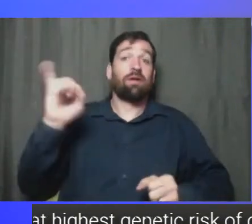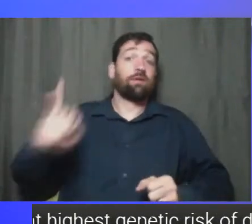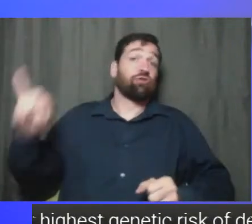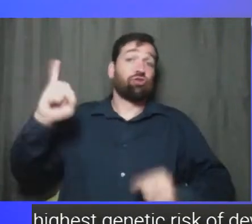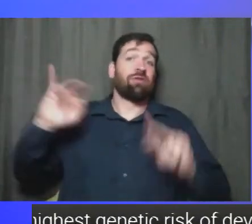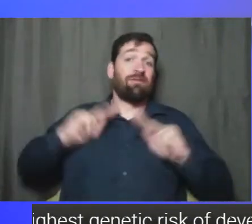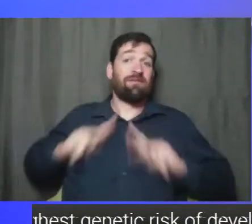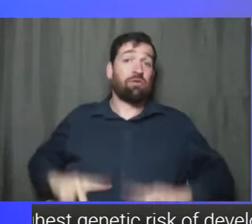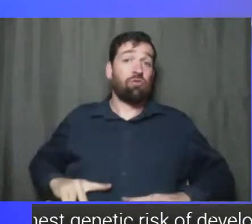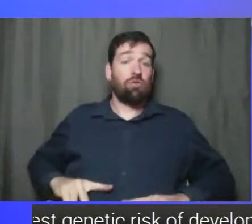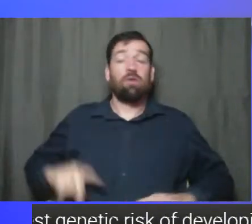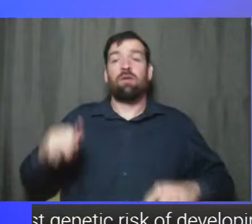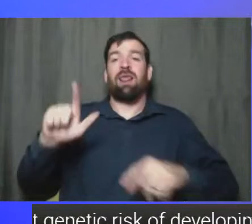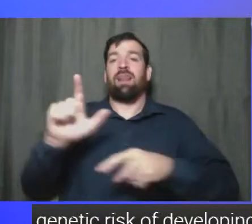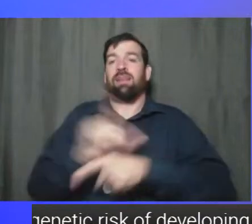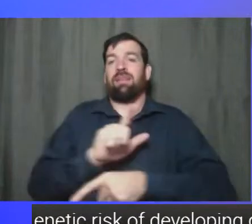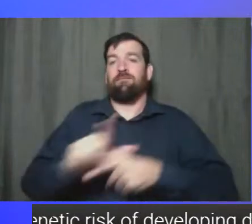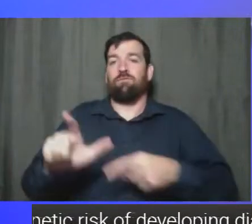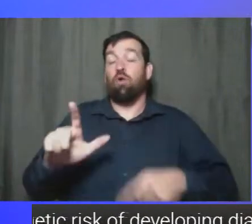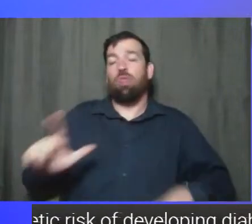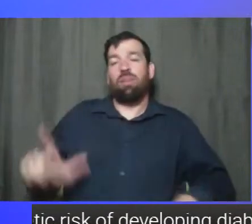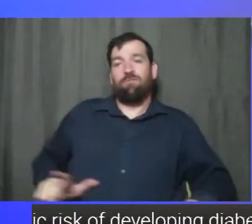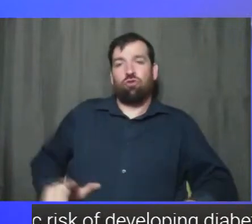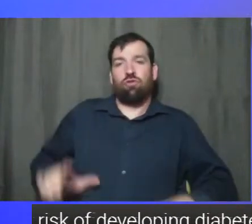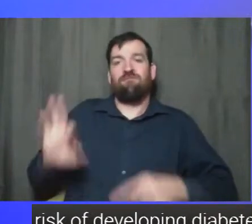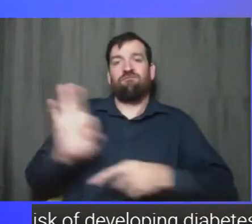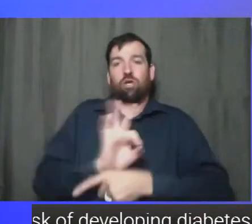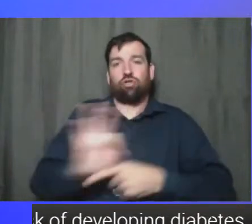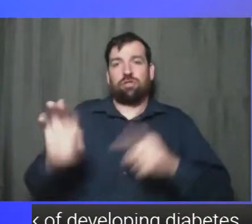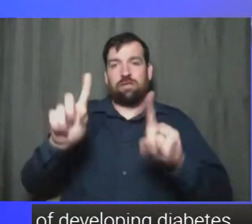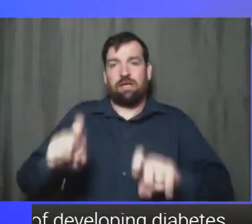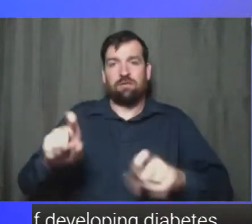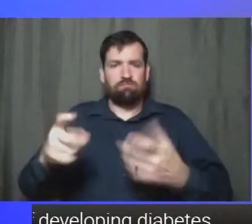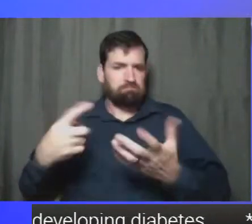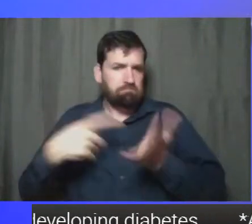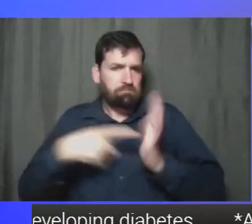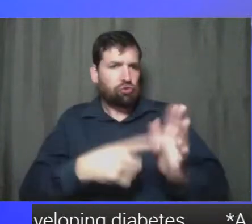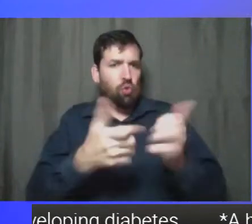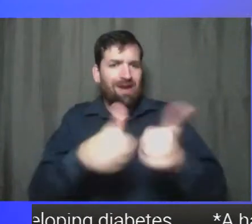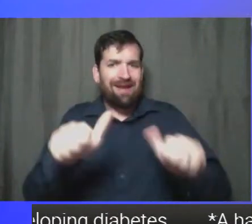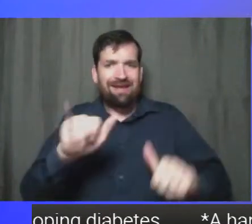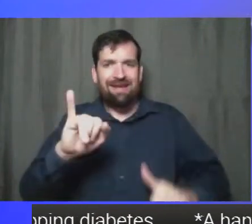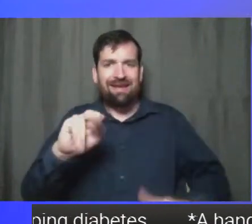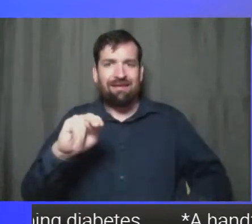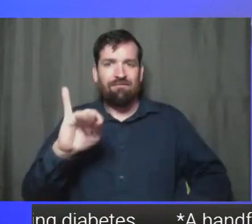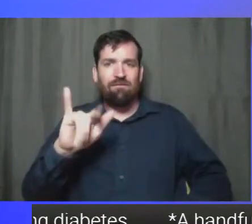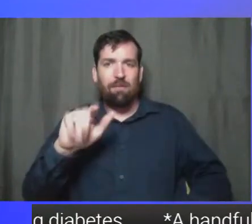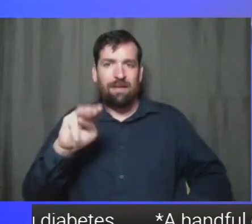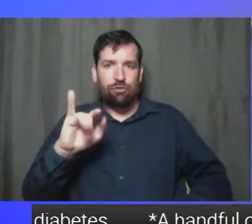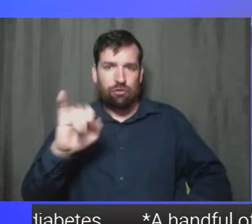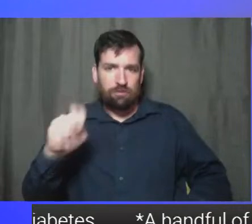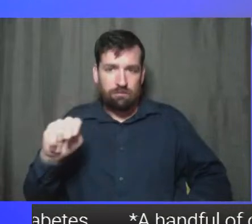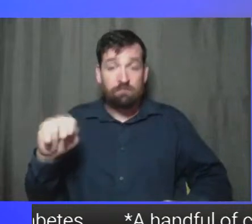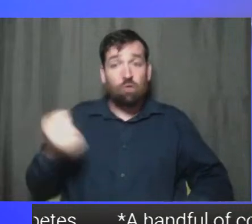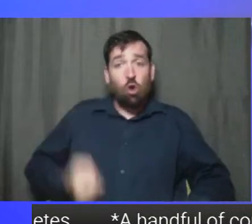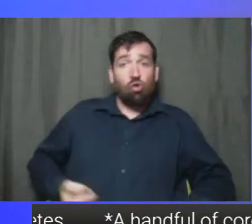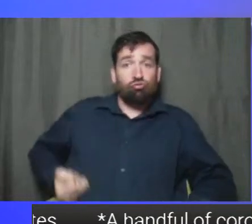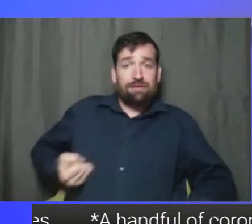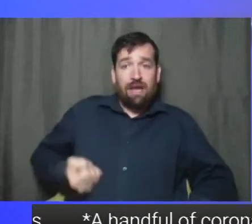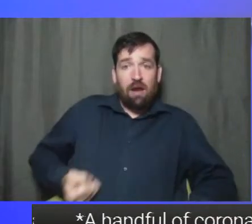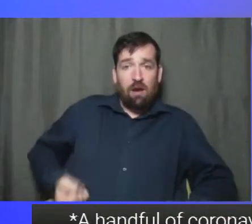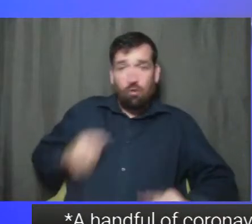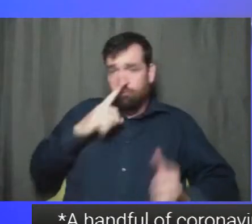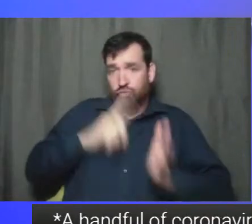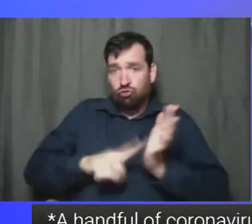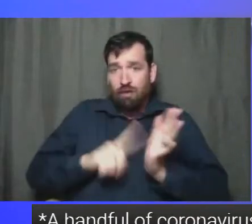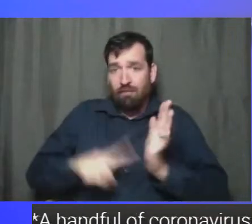liver function test, and that can give us an idea of inflammation going on in your liver. And then also you can get ultrasounds, which can check for fatty liver. That sometimes shows